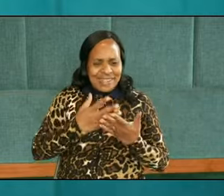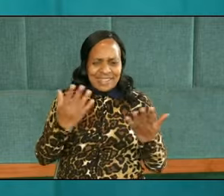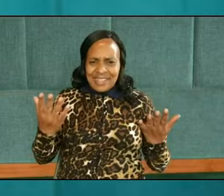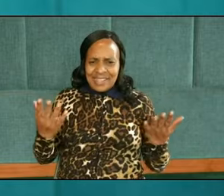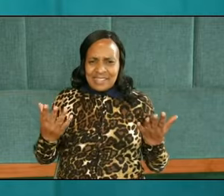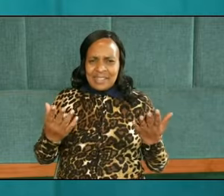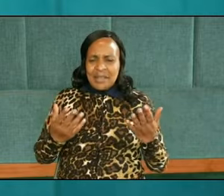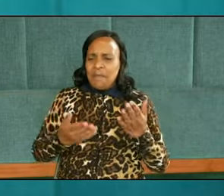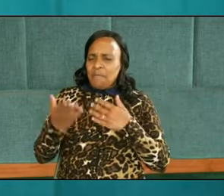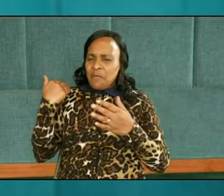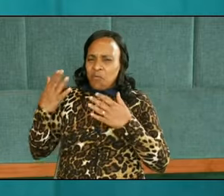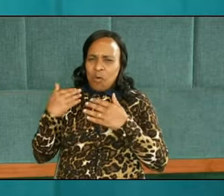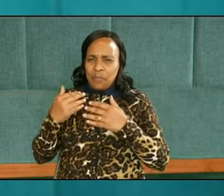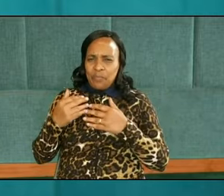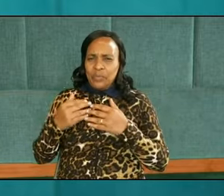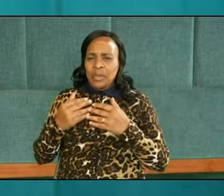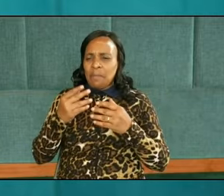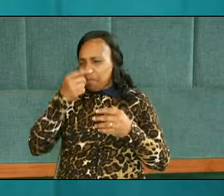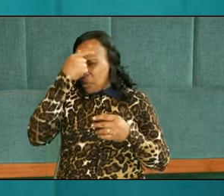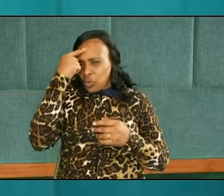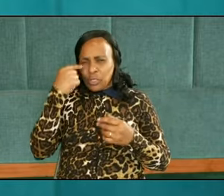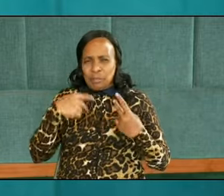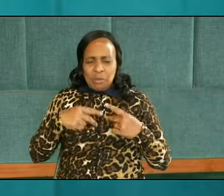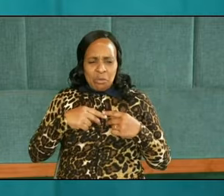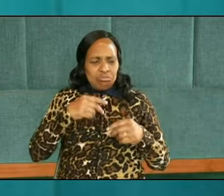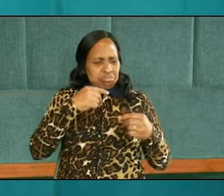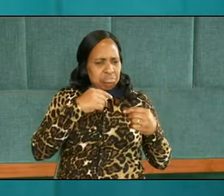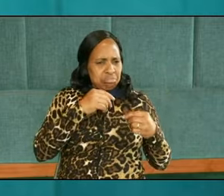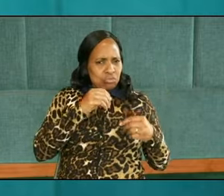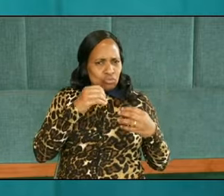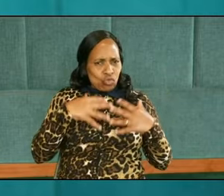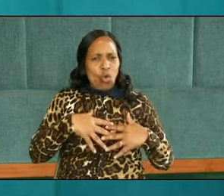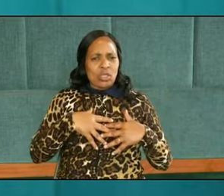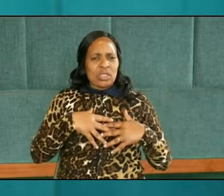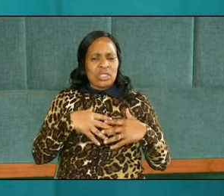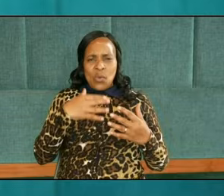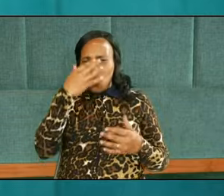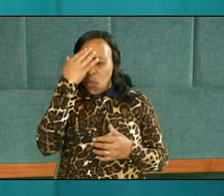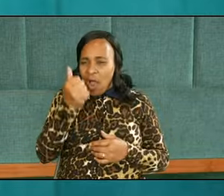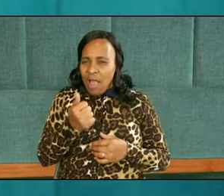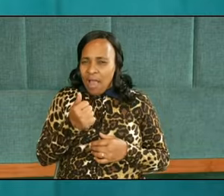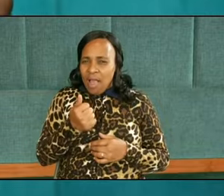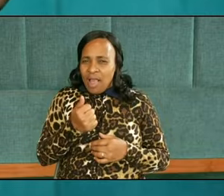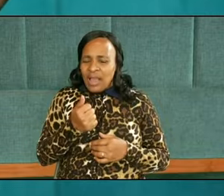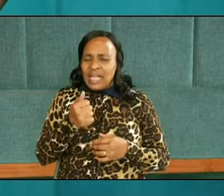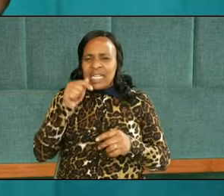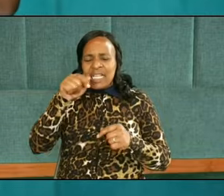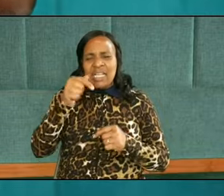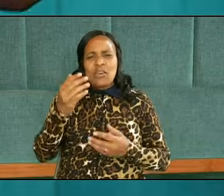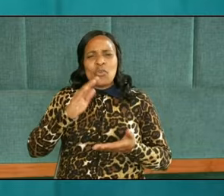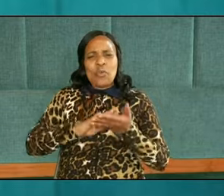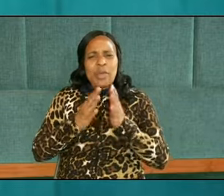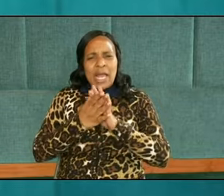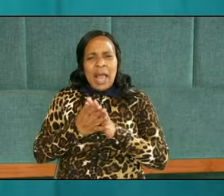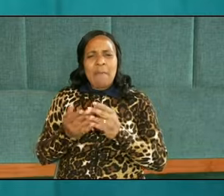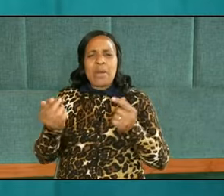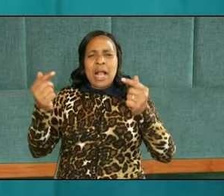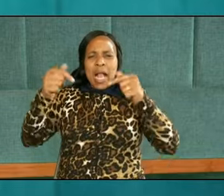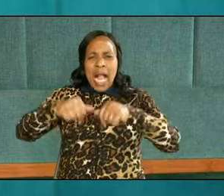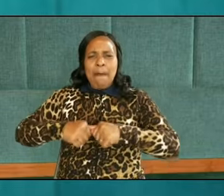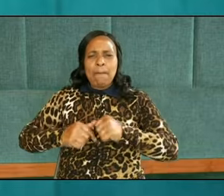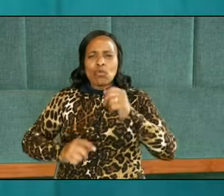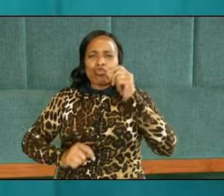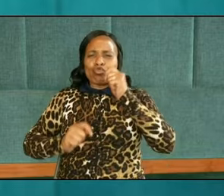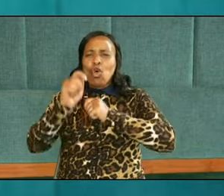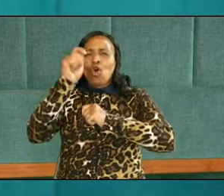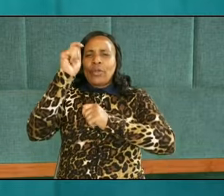was obscure. But when he enters in, everyone's shocked. Why? Because he was a head taller than